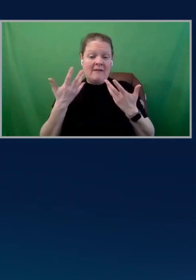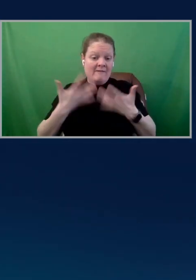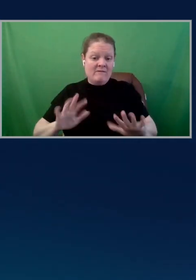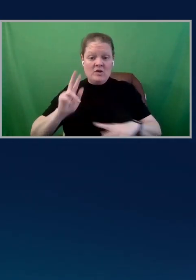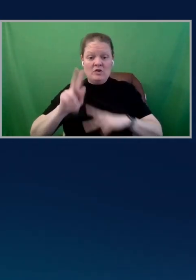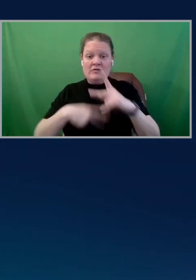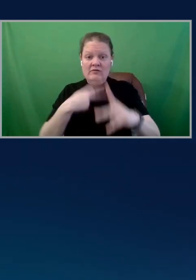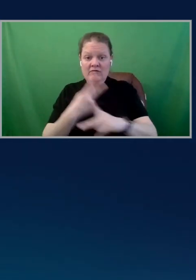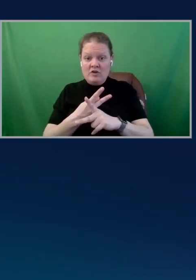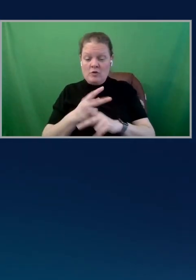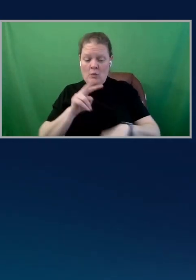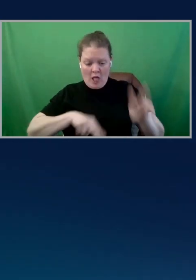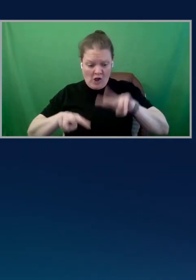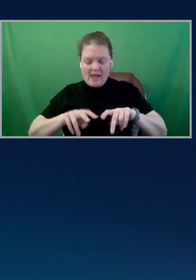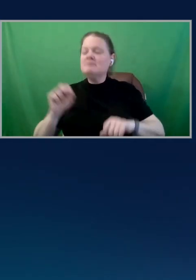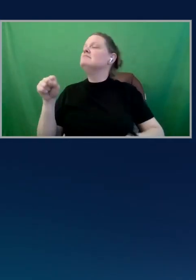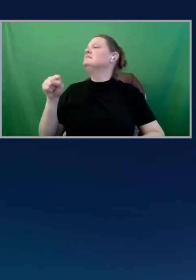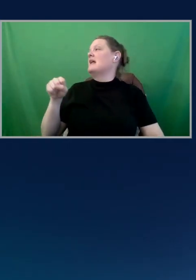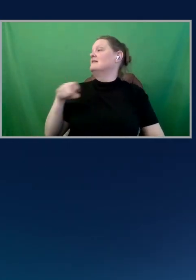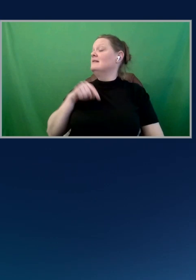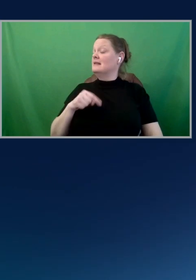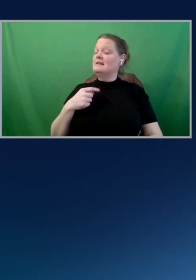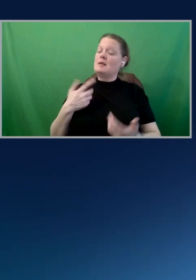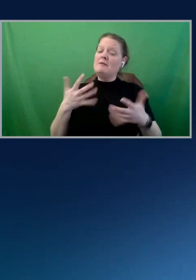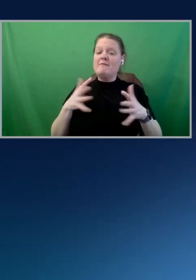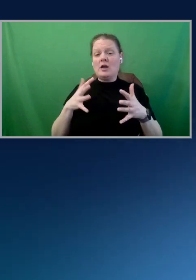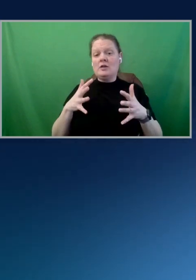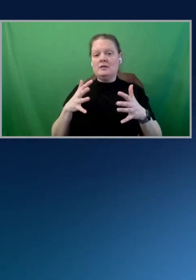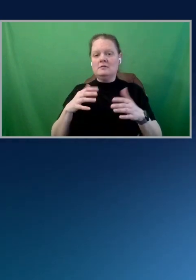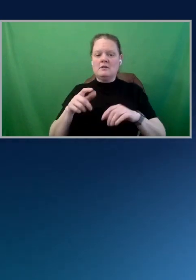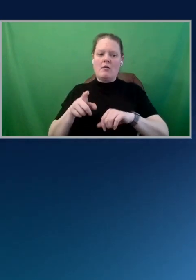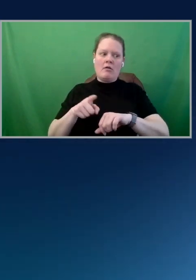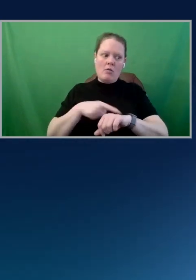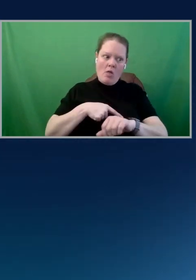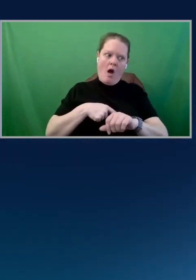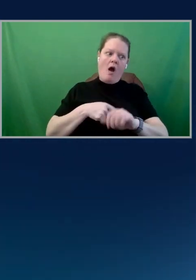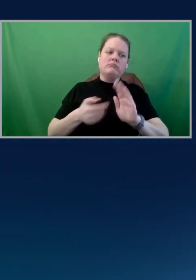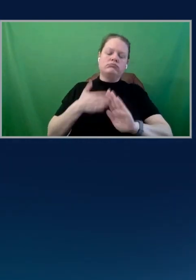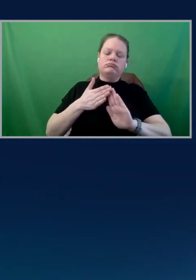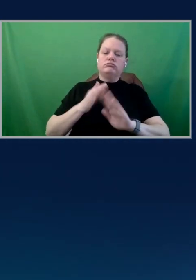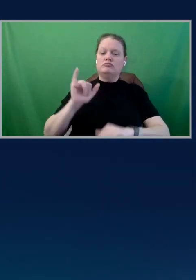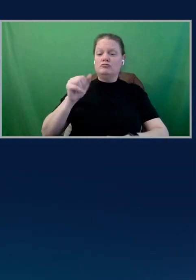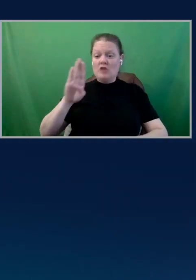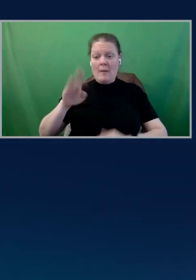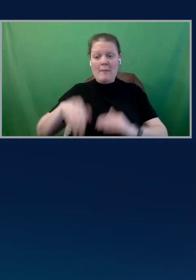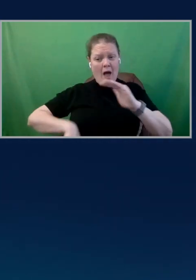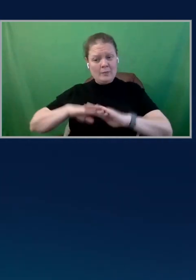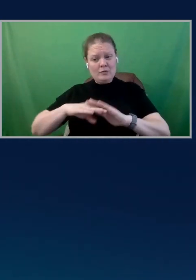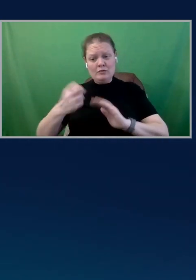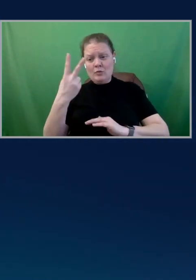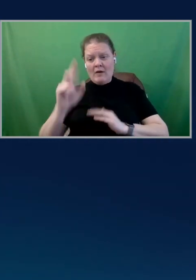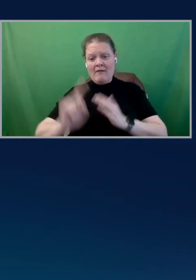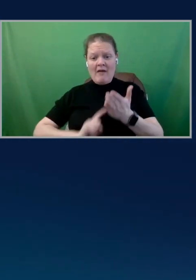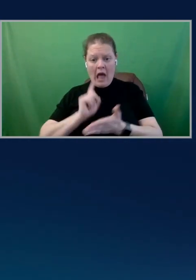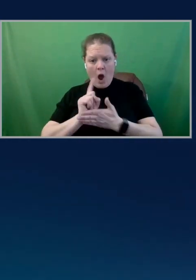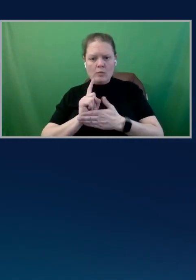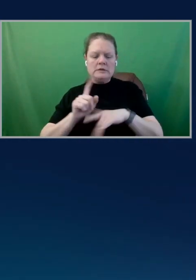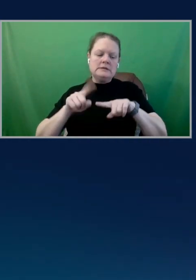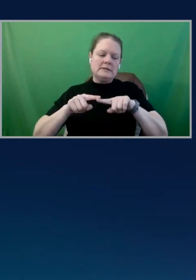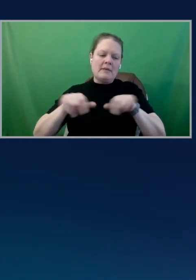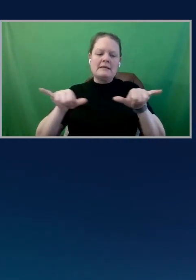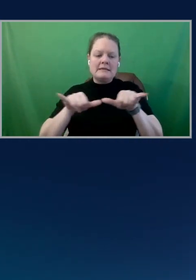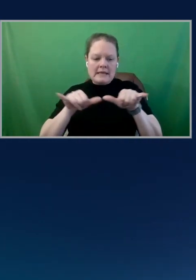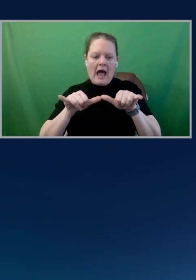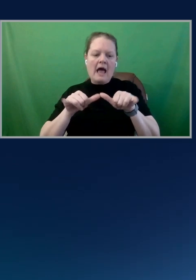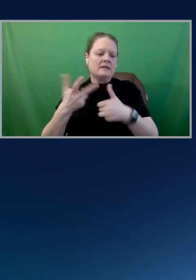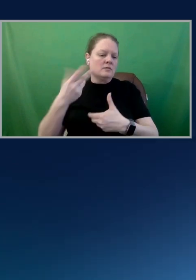at? Yes. Yeah. So these can be fairly long-running jobs, up to 12 hours, depending on the size and the makeup of your application. Well, so we'll wait